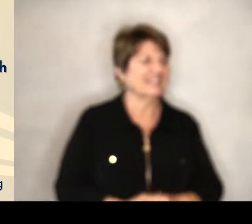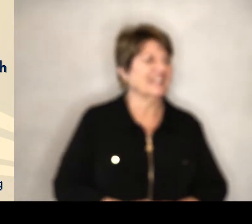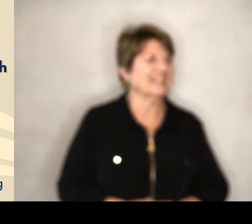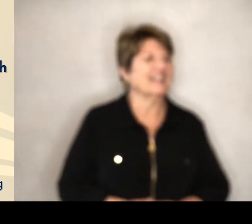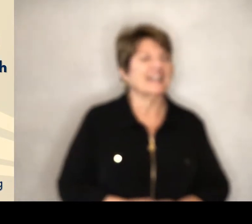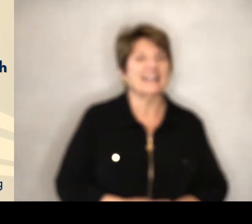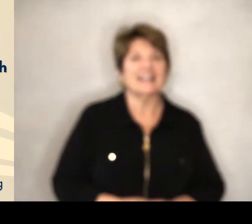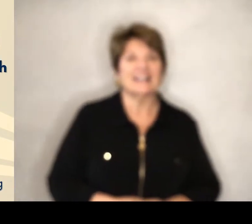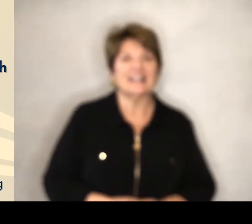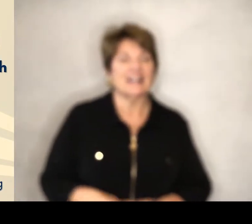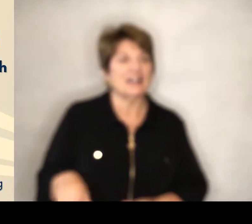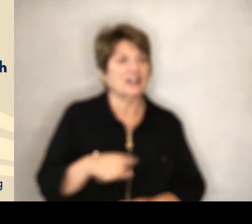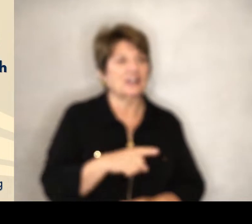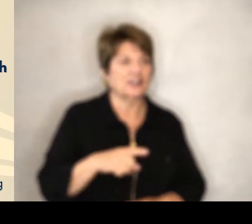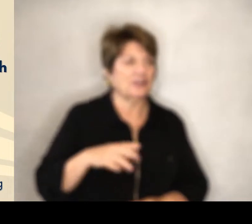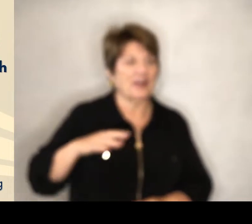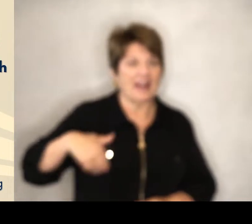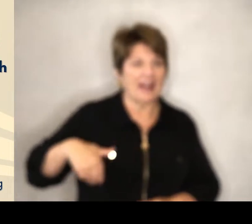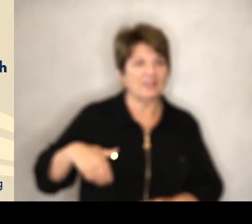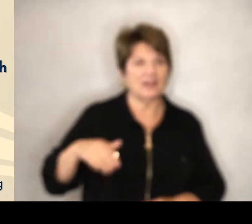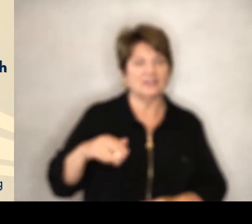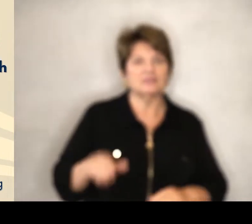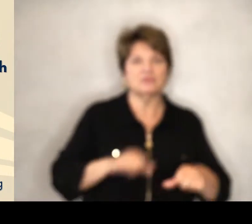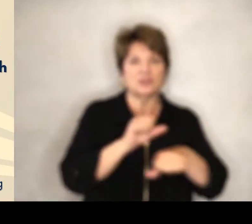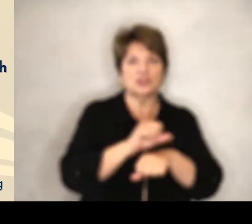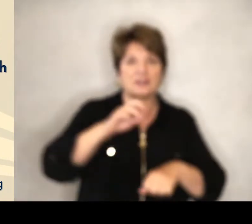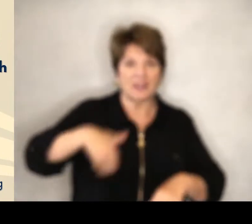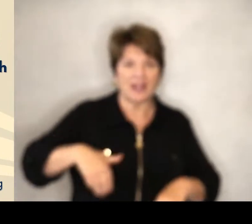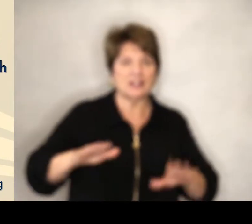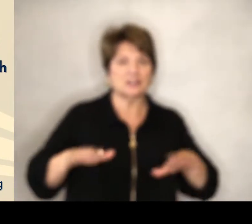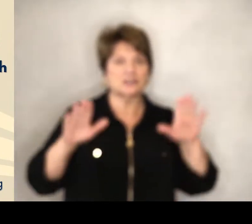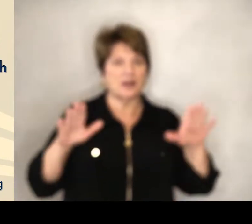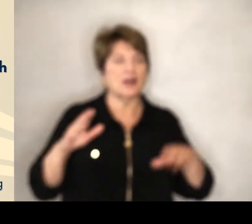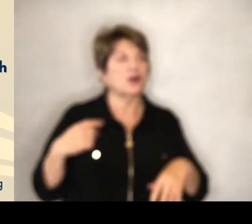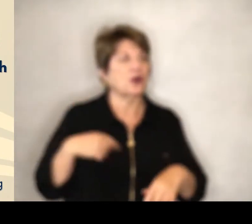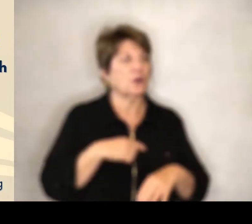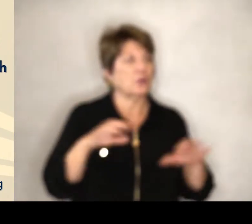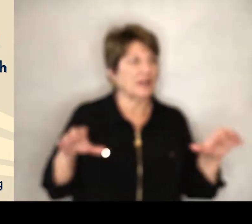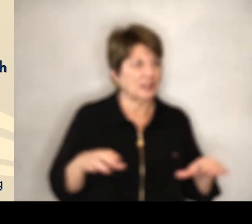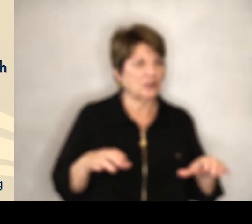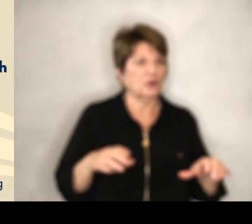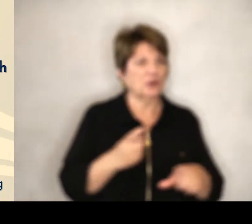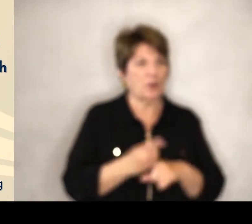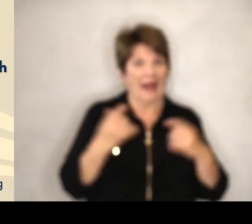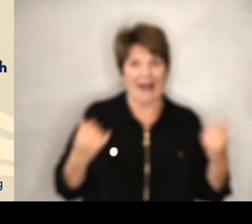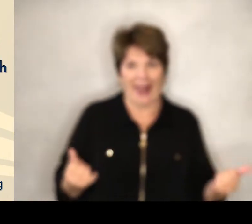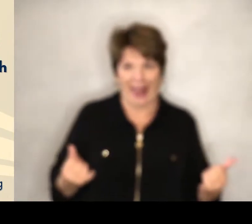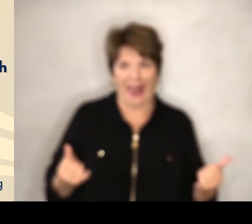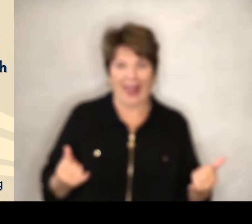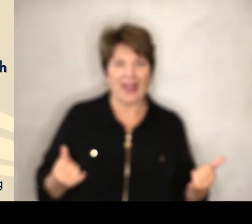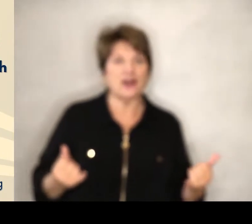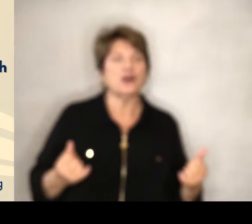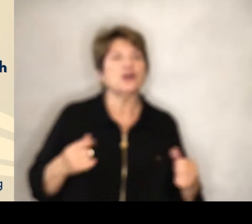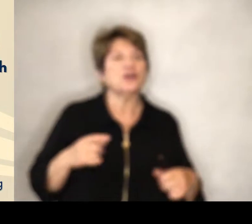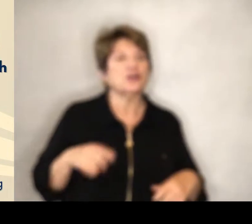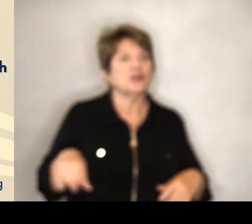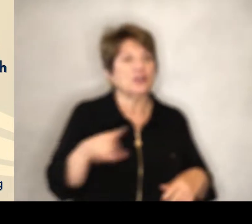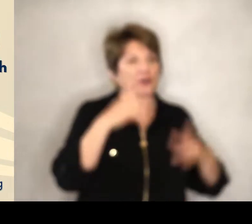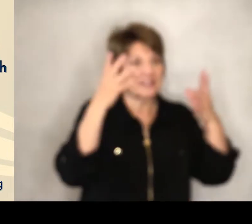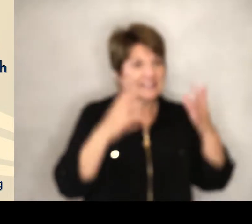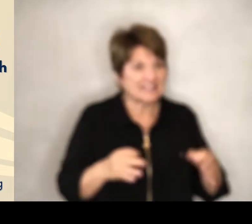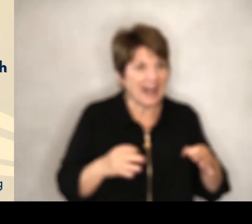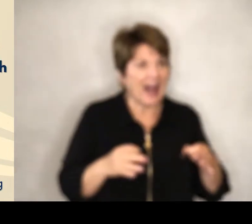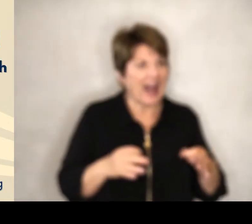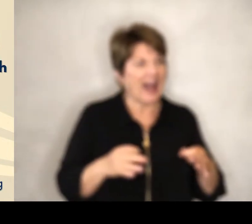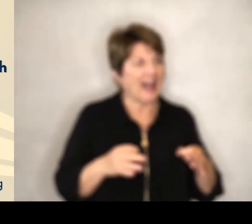Good. If you haven't RSVP'd, it's great. We're actually doing RSVPs right this minute. Yeah. And so if you decided,